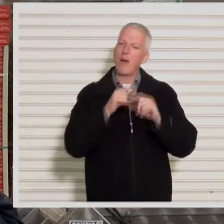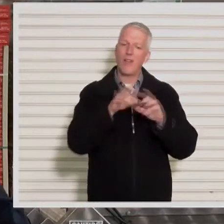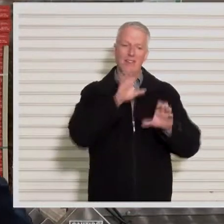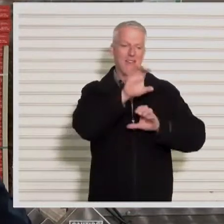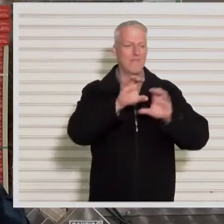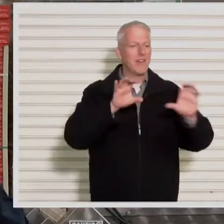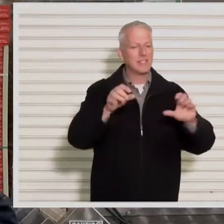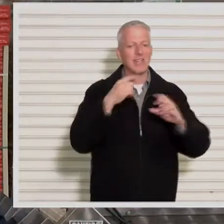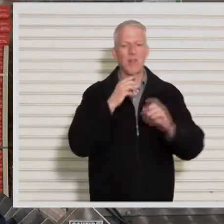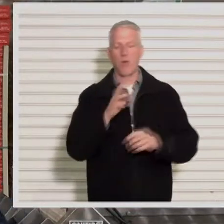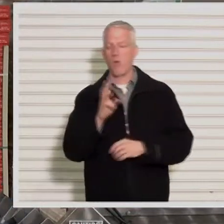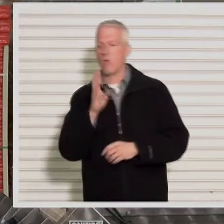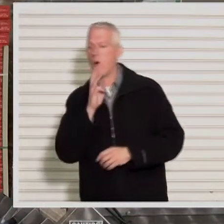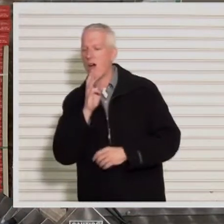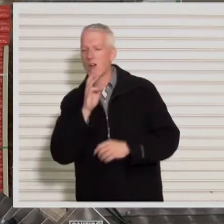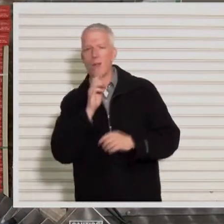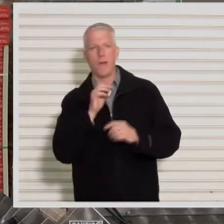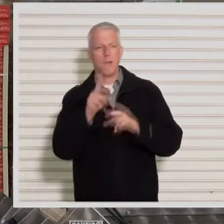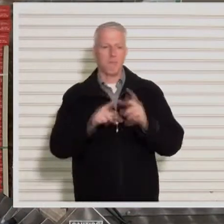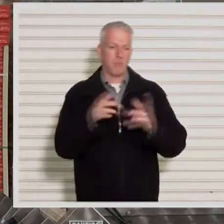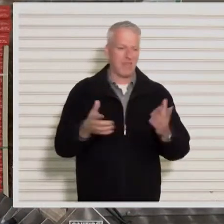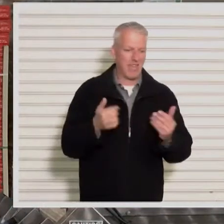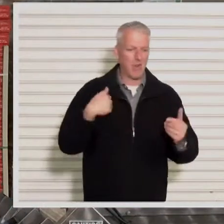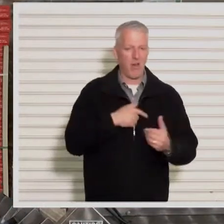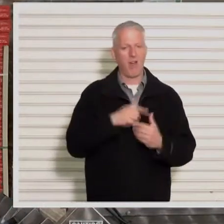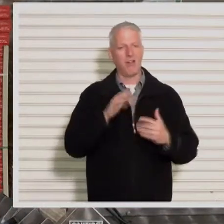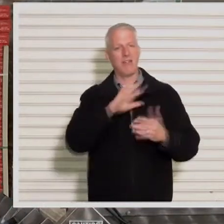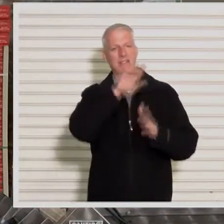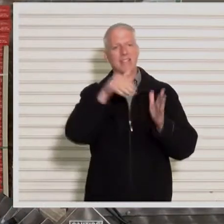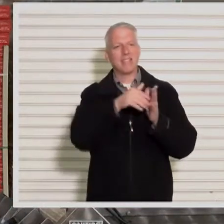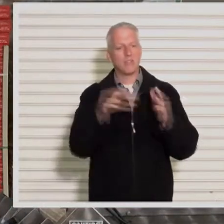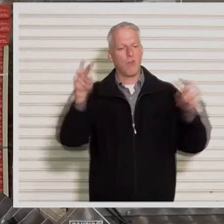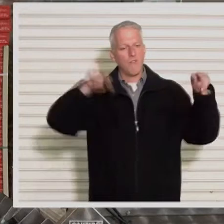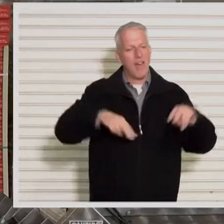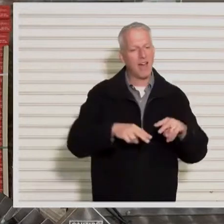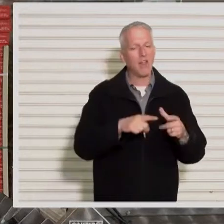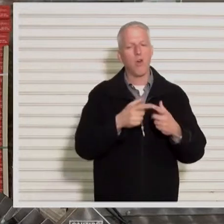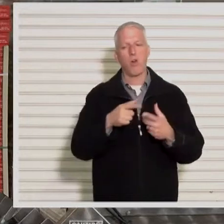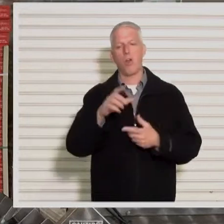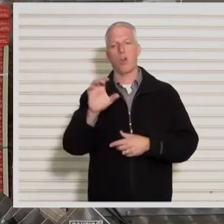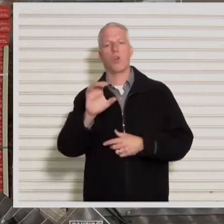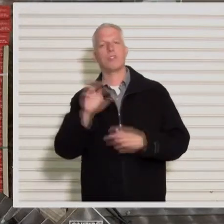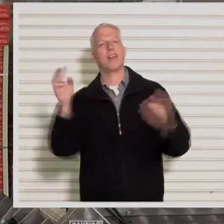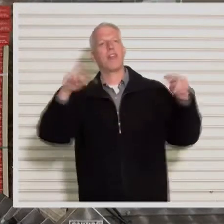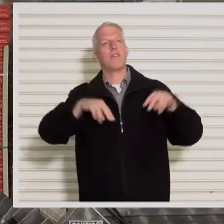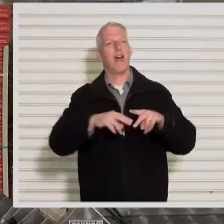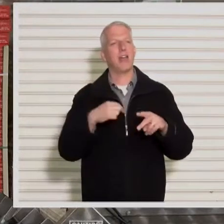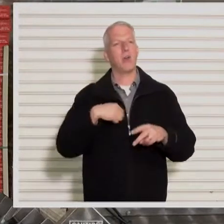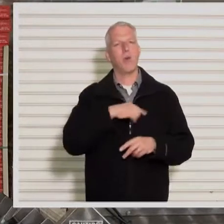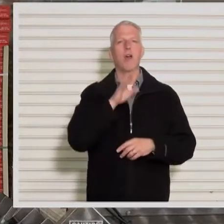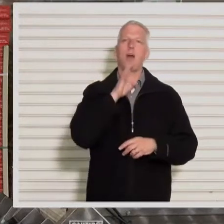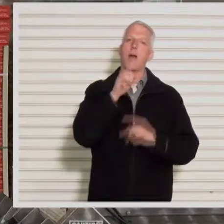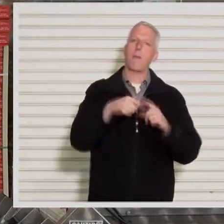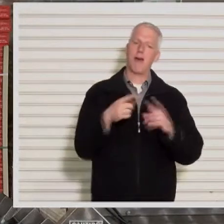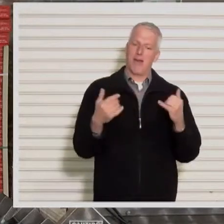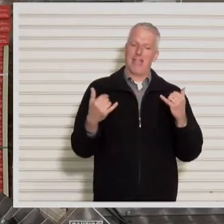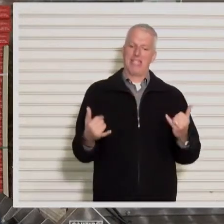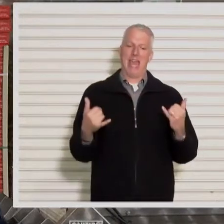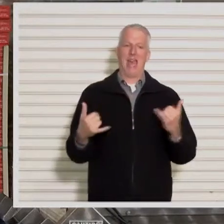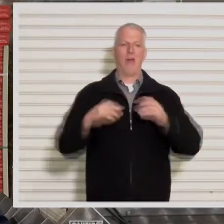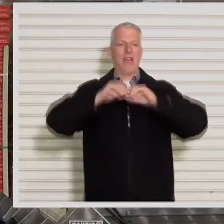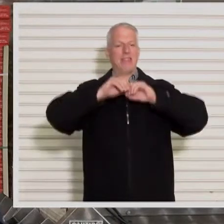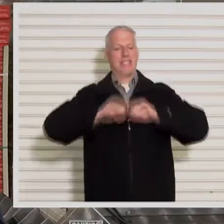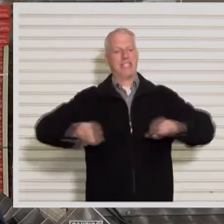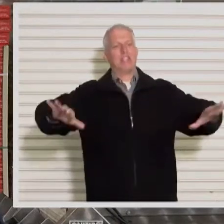our people in Coachella Valley or Central Valley, when we're talking about housing, and when we're talking about now the distribution